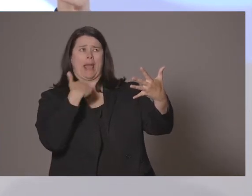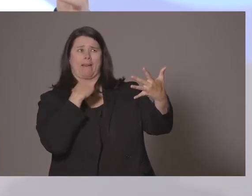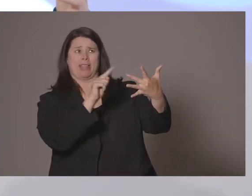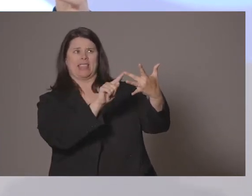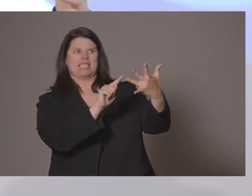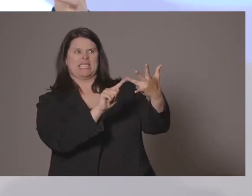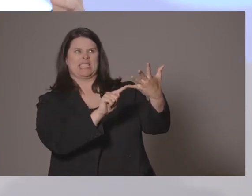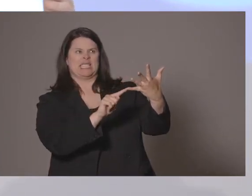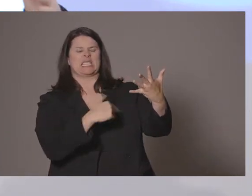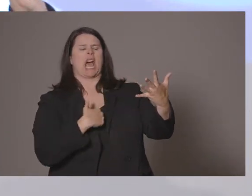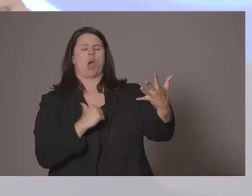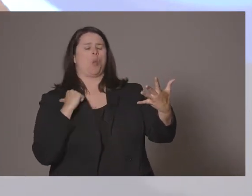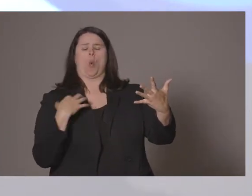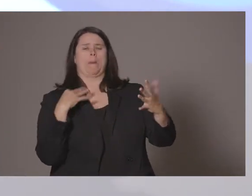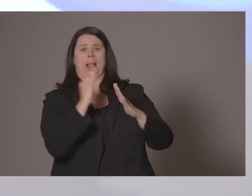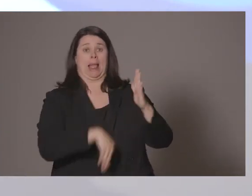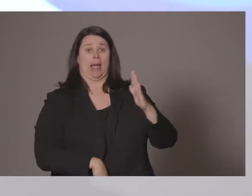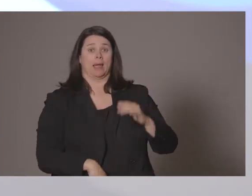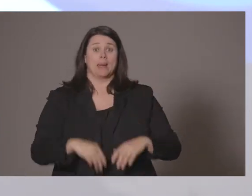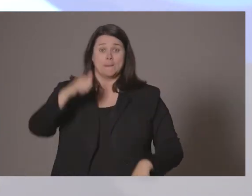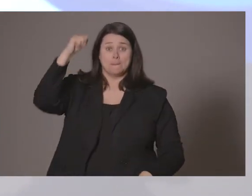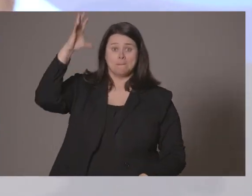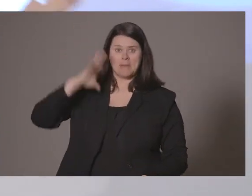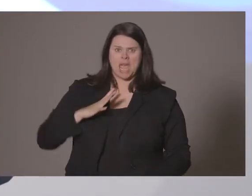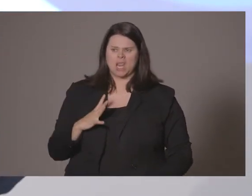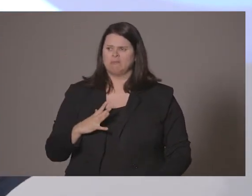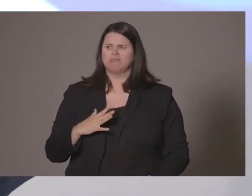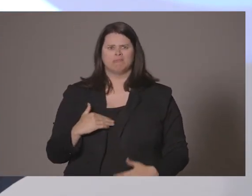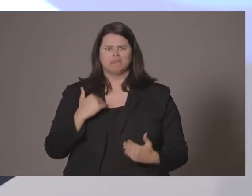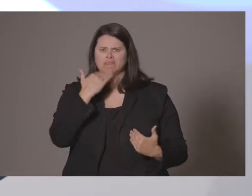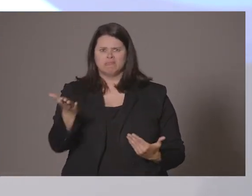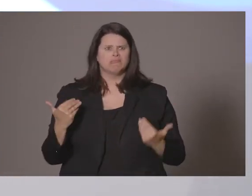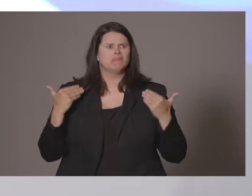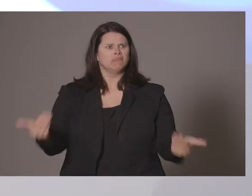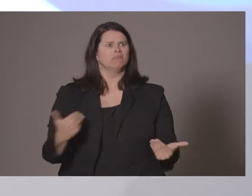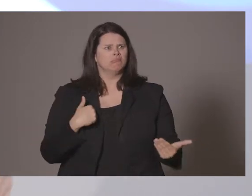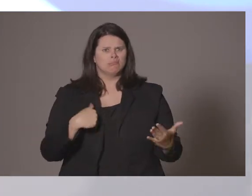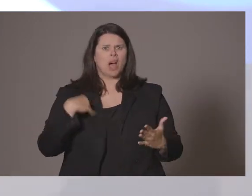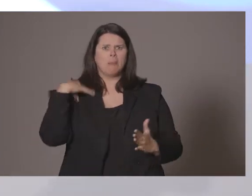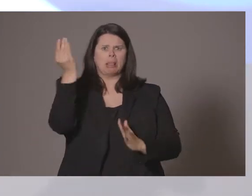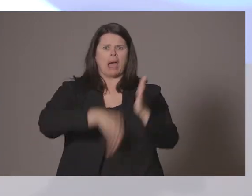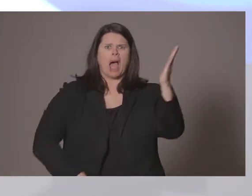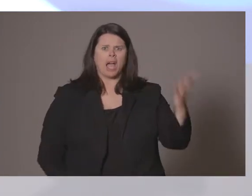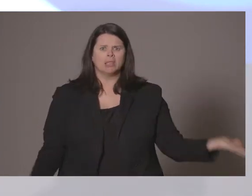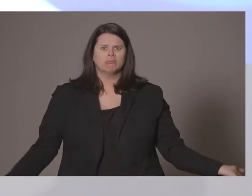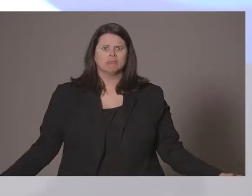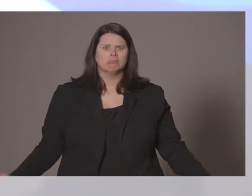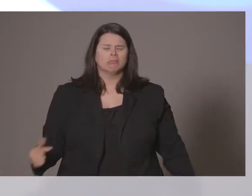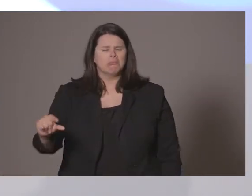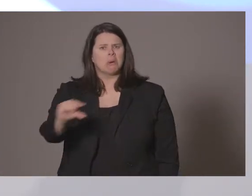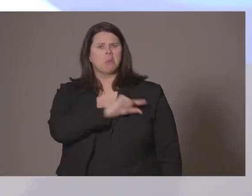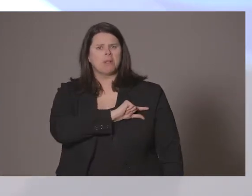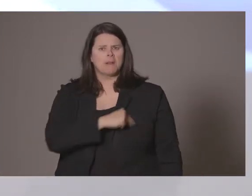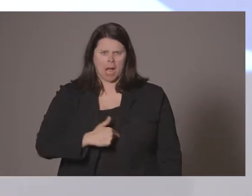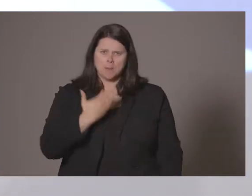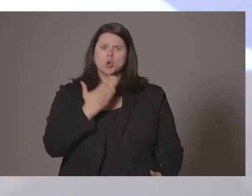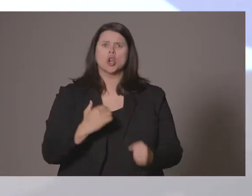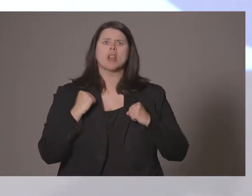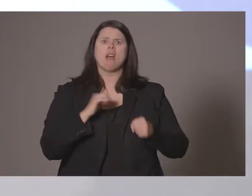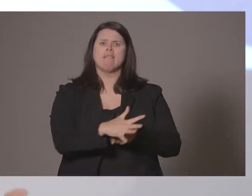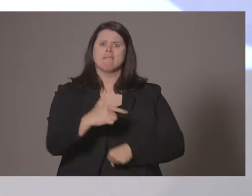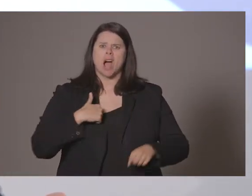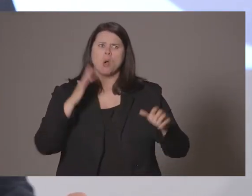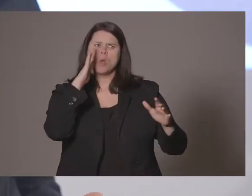apply. Right? So the belief of like, even if I'm not qualified according to those standards, darn it, I'm qualified and I'm good enough. And